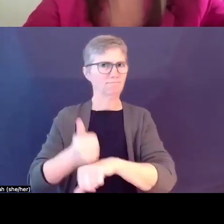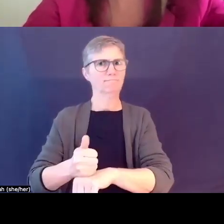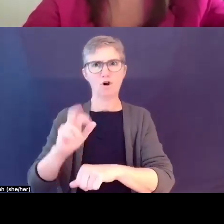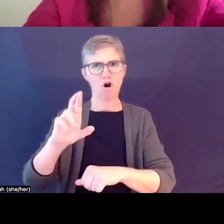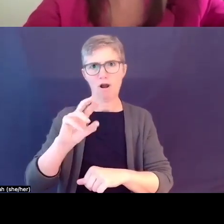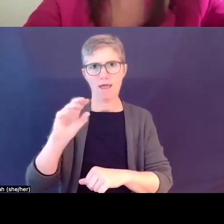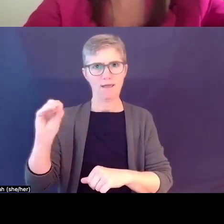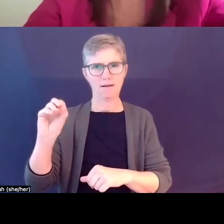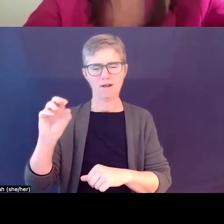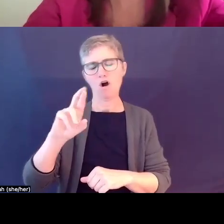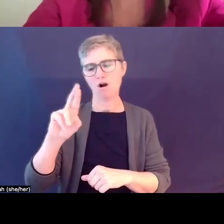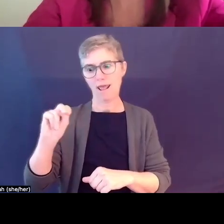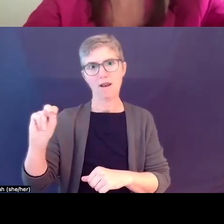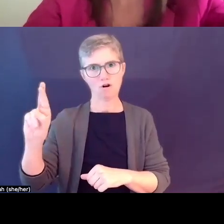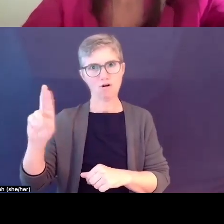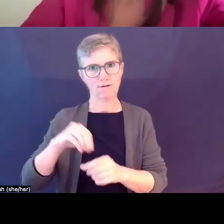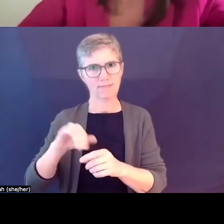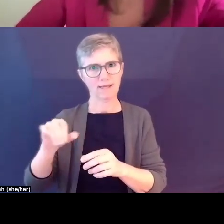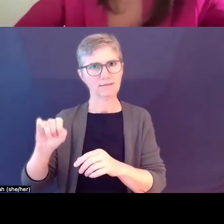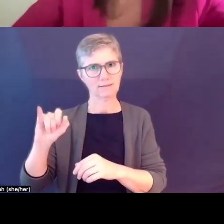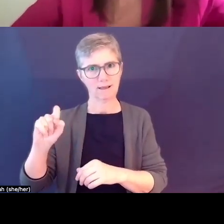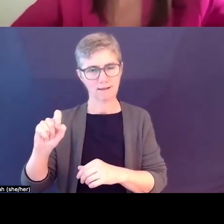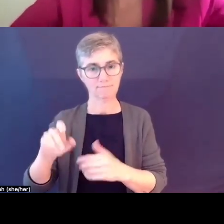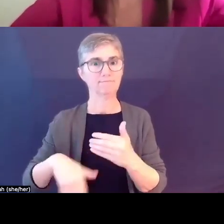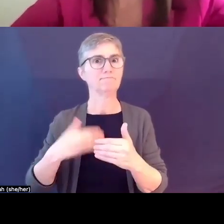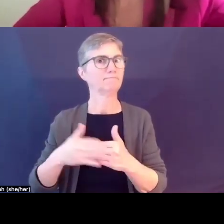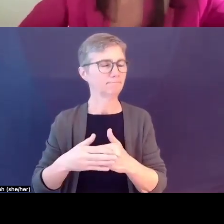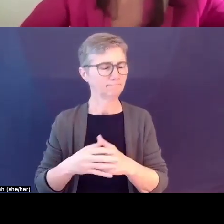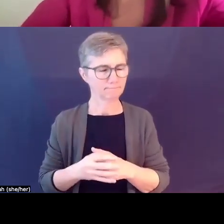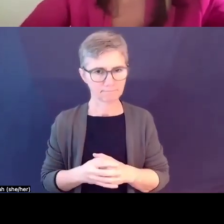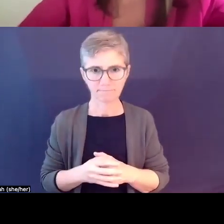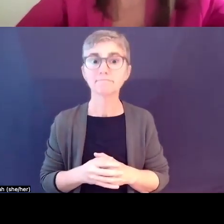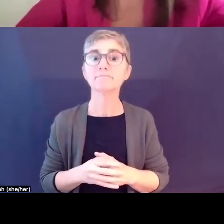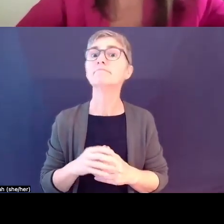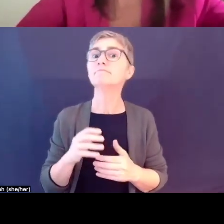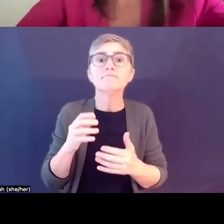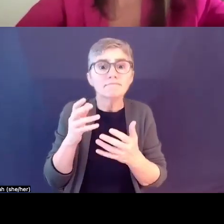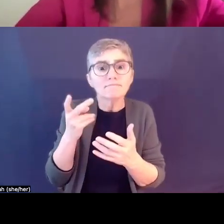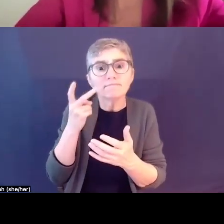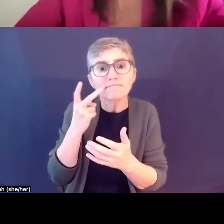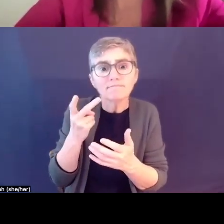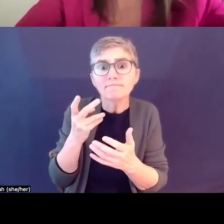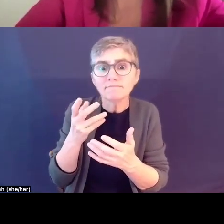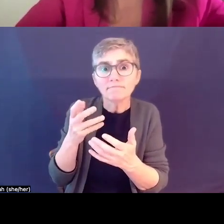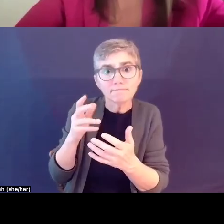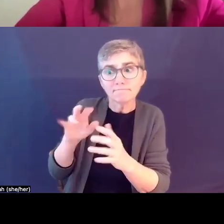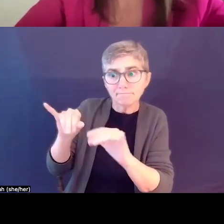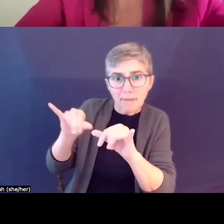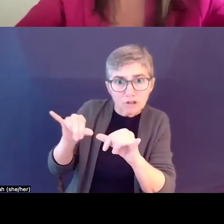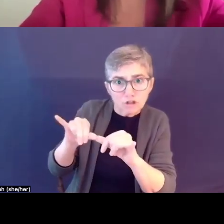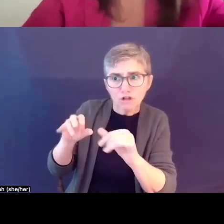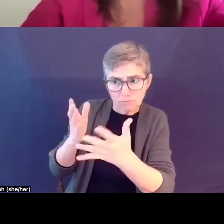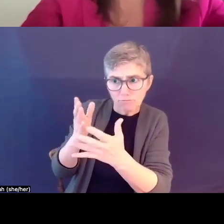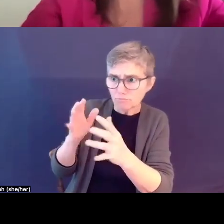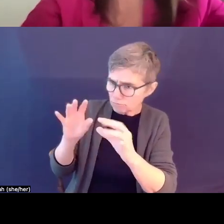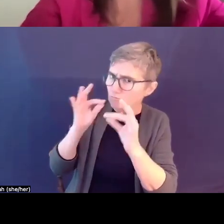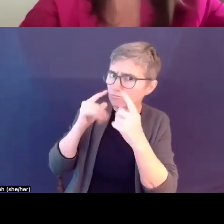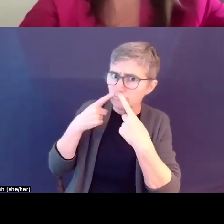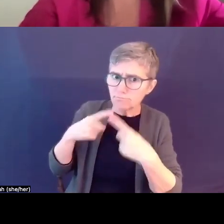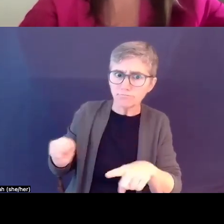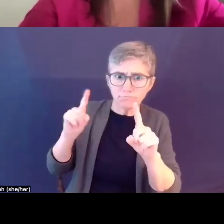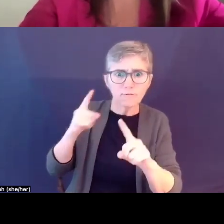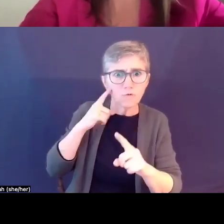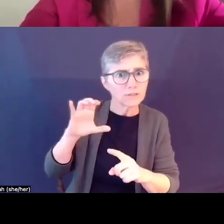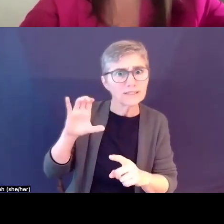site. Next. When we measured fidelity of risk need assessment, treatment planning, and CBT, the site reached benchmarks for